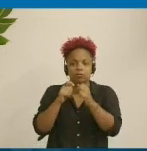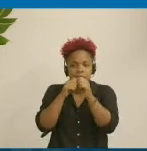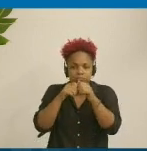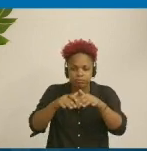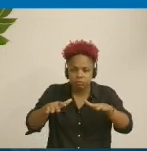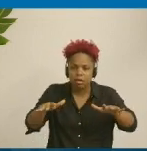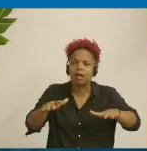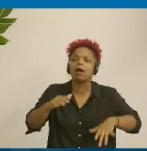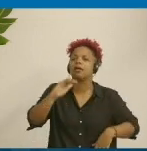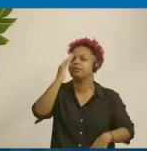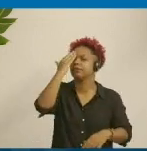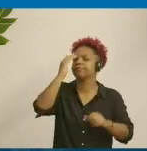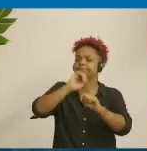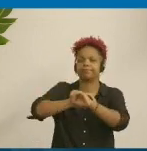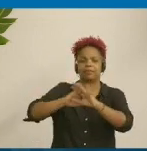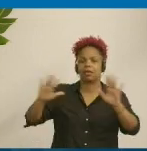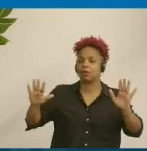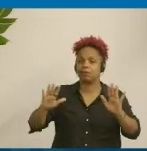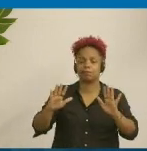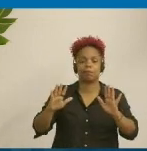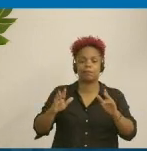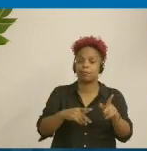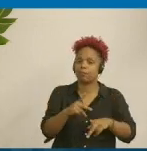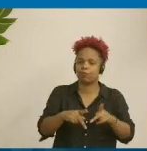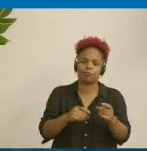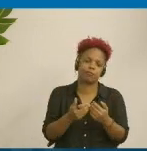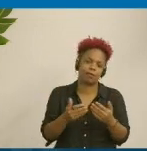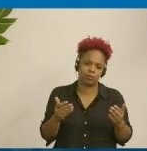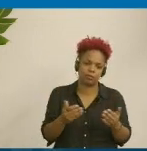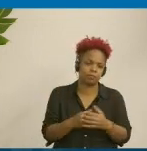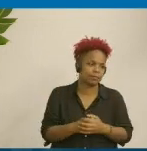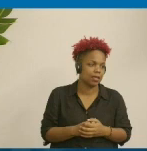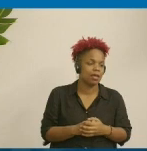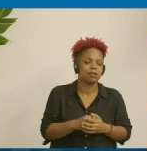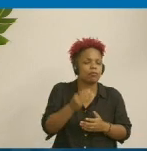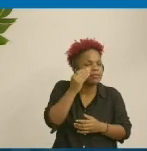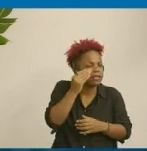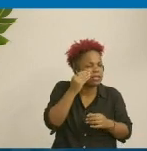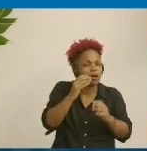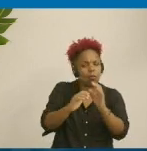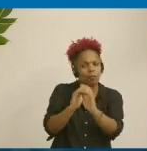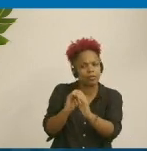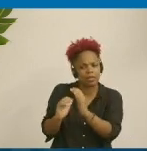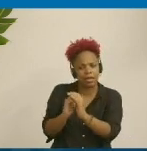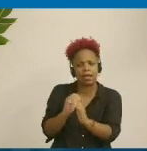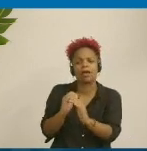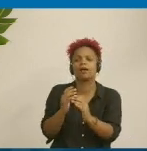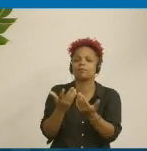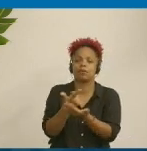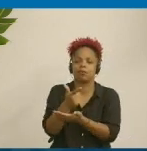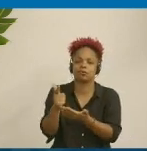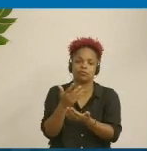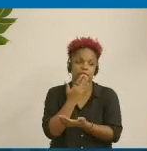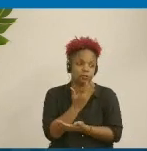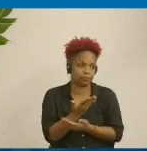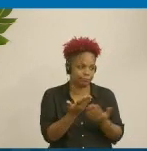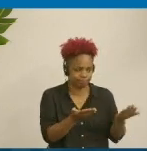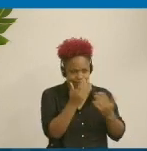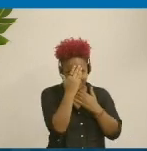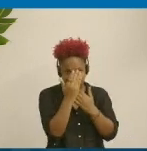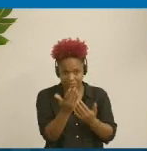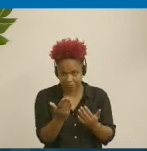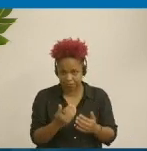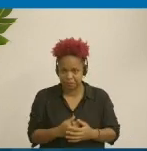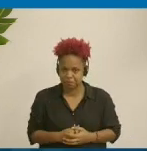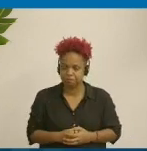keen to offline with you about how you are surfacing some of that evidence through story. Fantastic points. And, you know, one of the eight